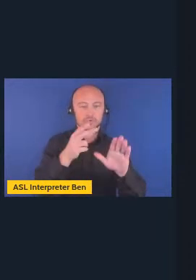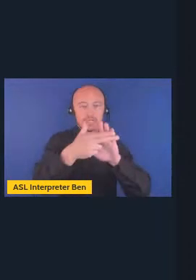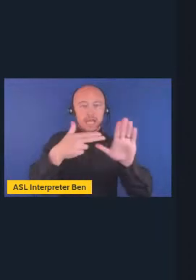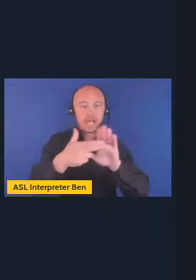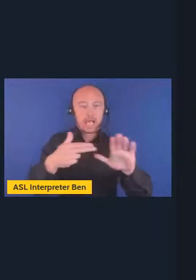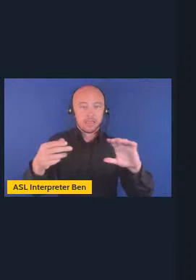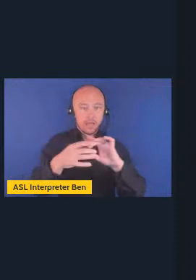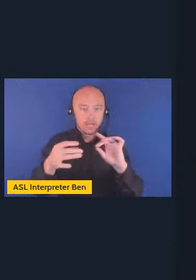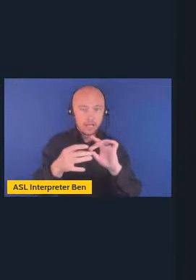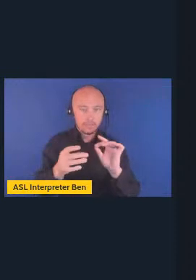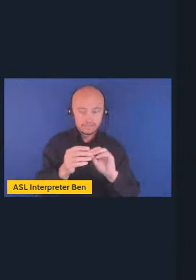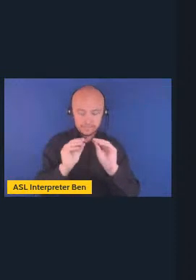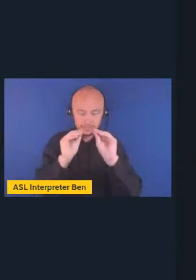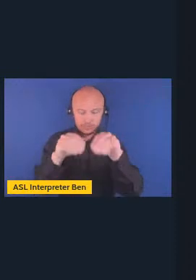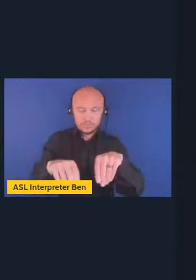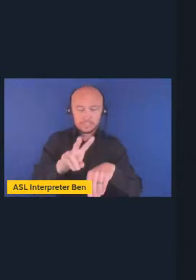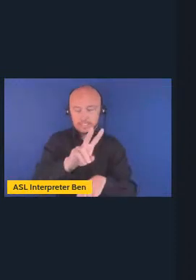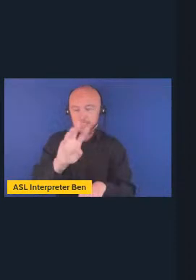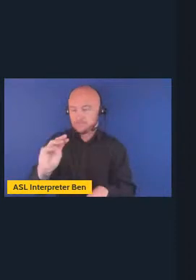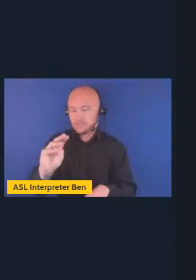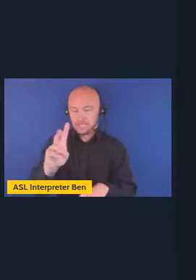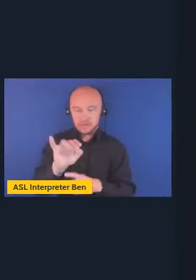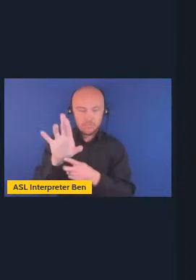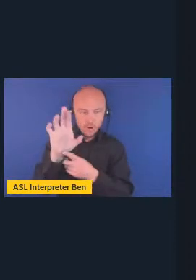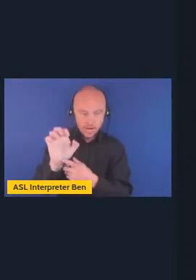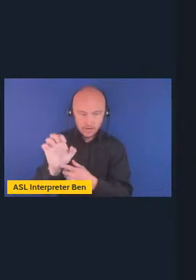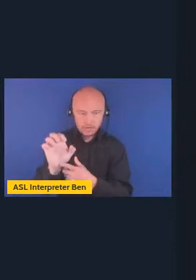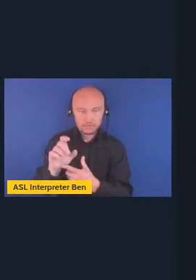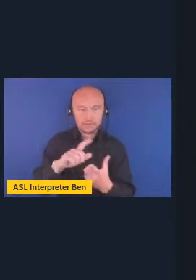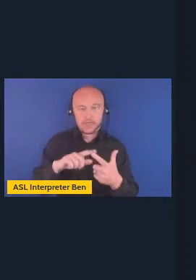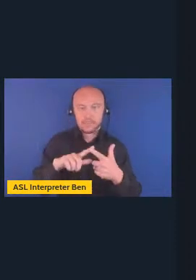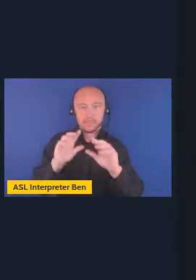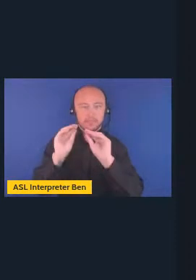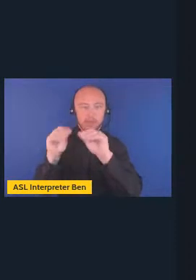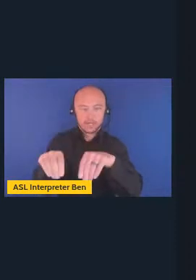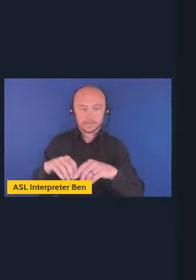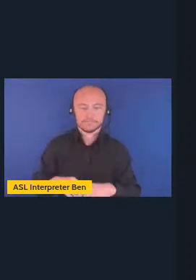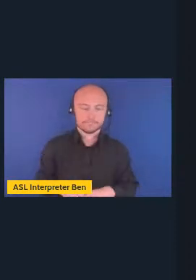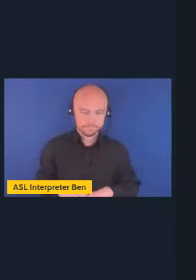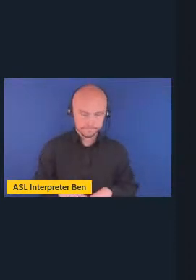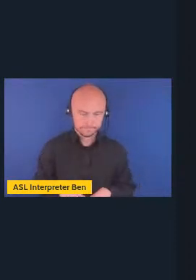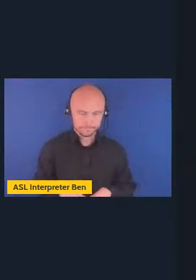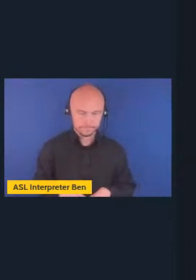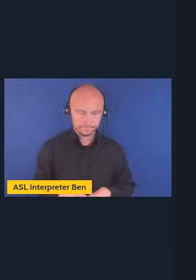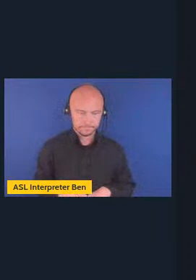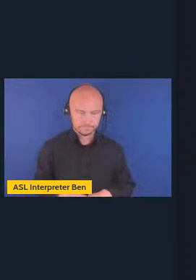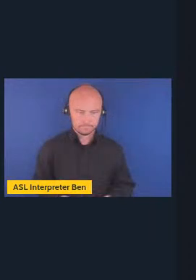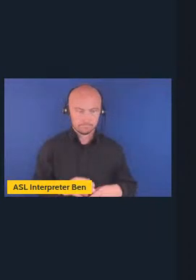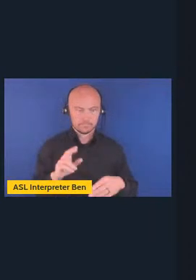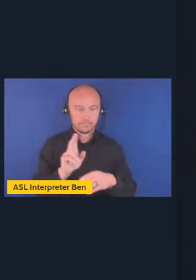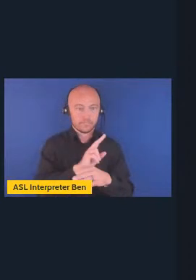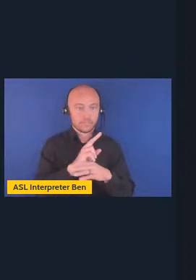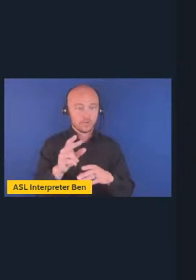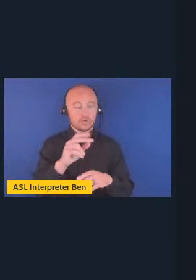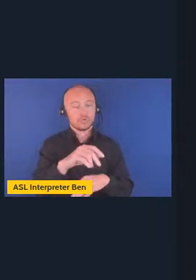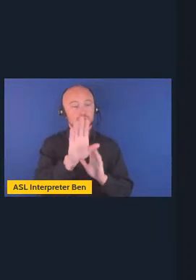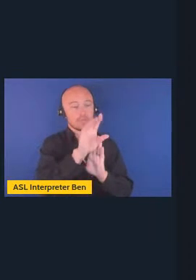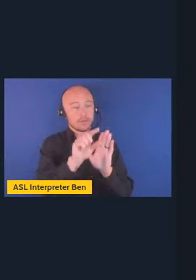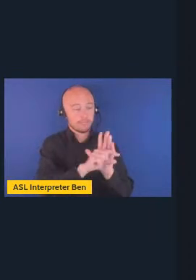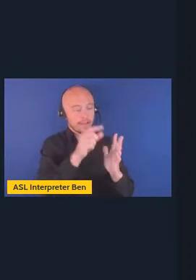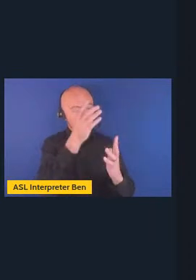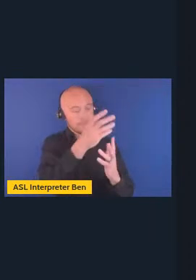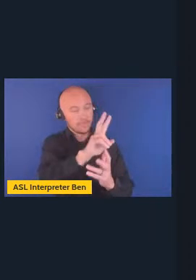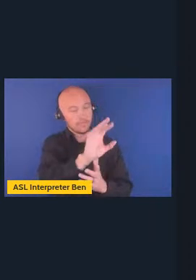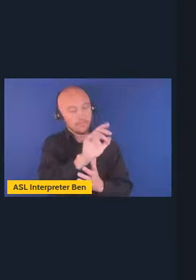install VMware utility and plugins. Use Vagrant file